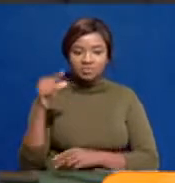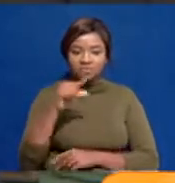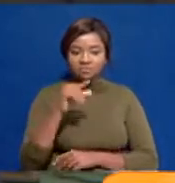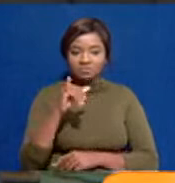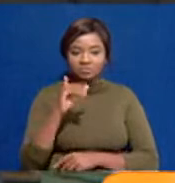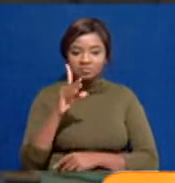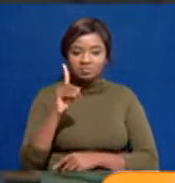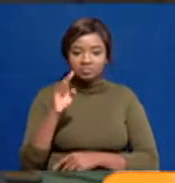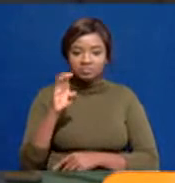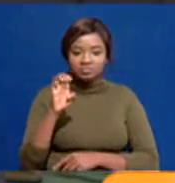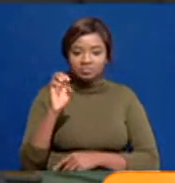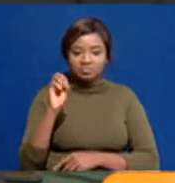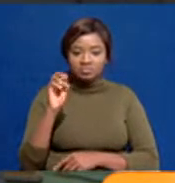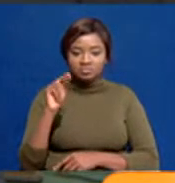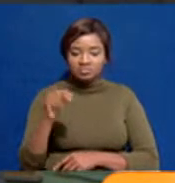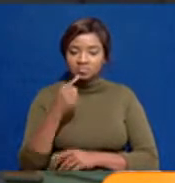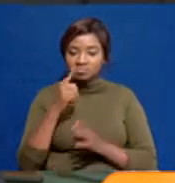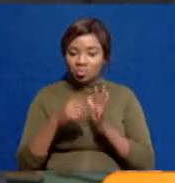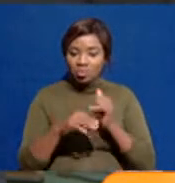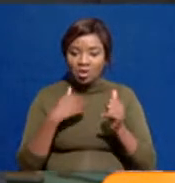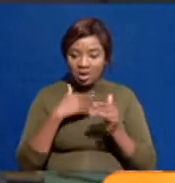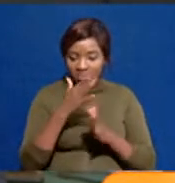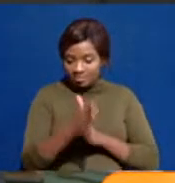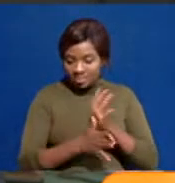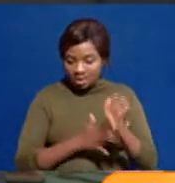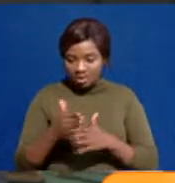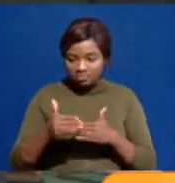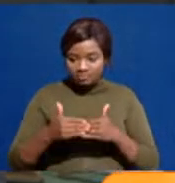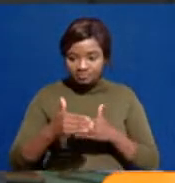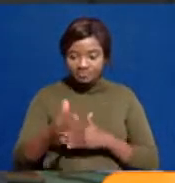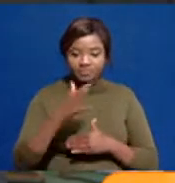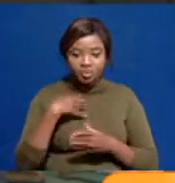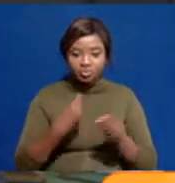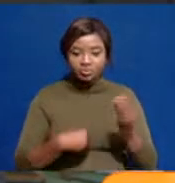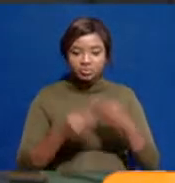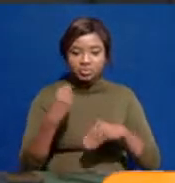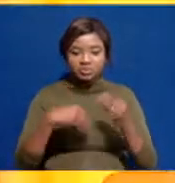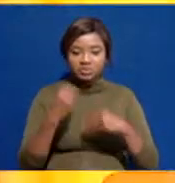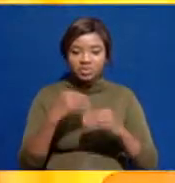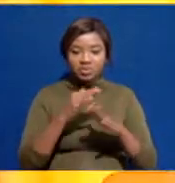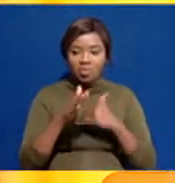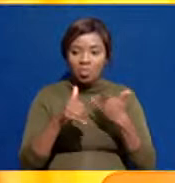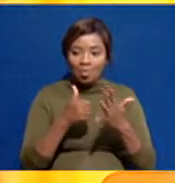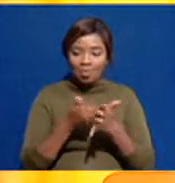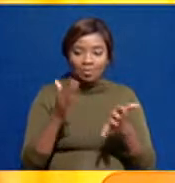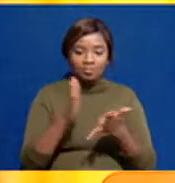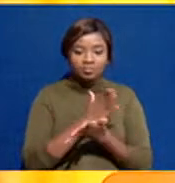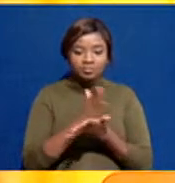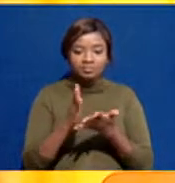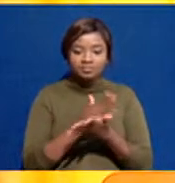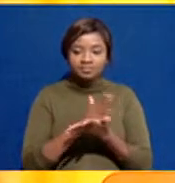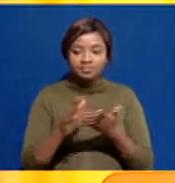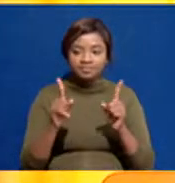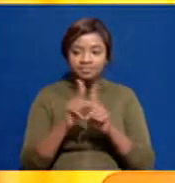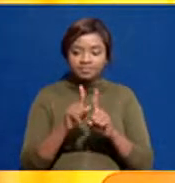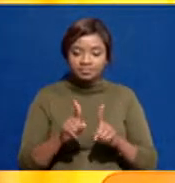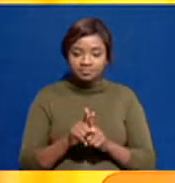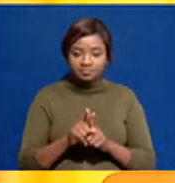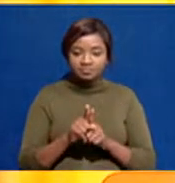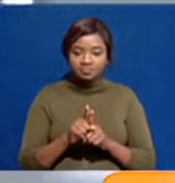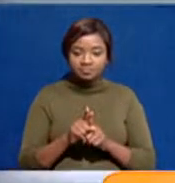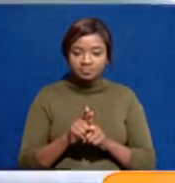were already plans underway to sell all shares held by Jamhuri Holdings and the Government of Kenya to another